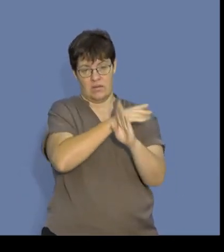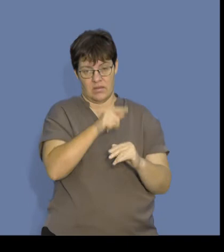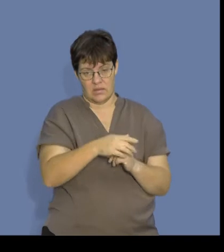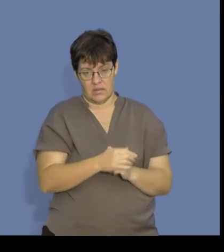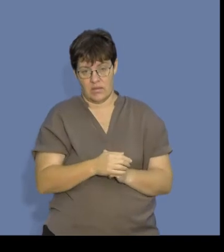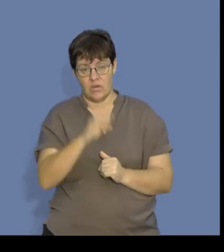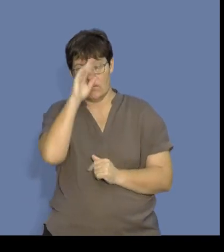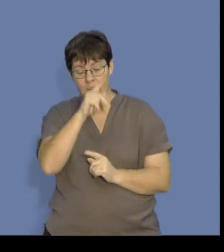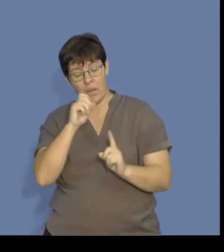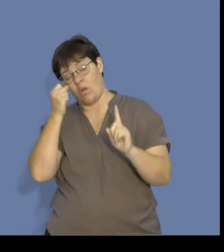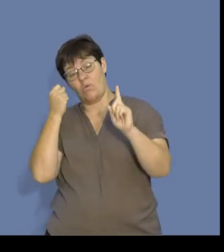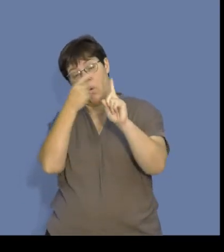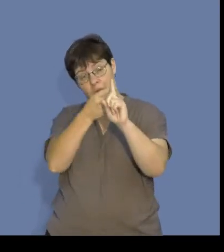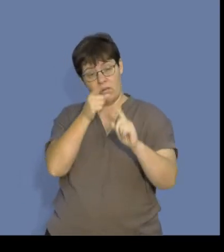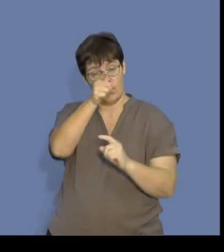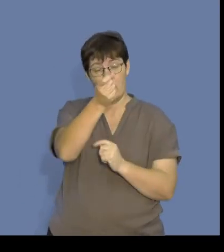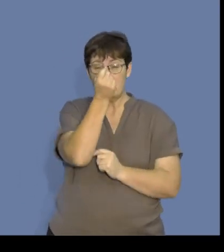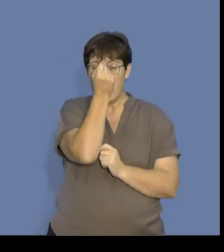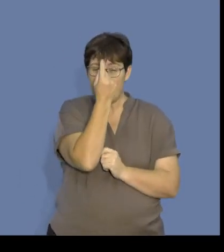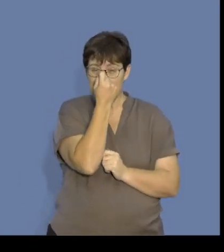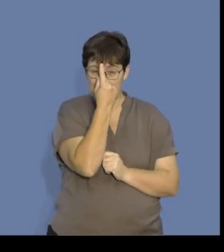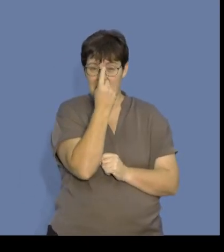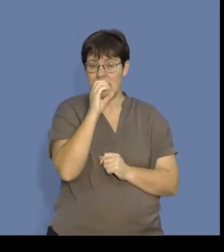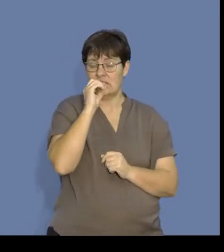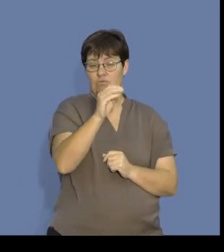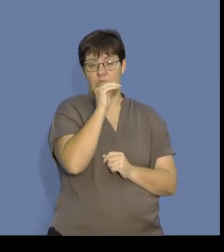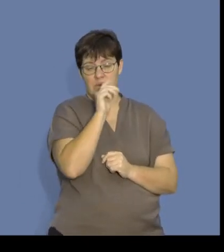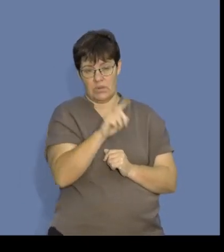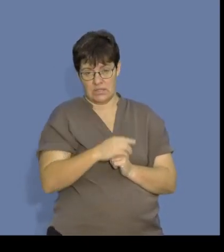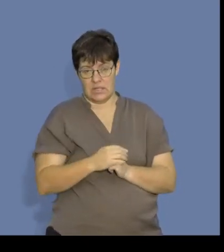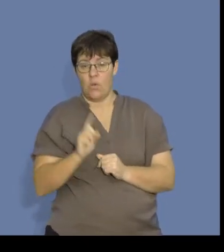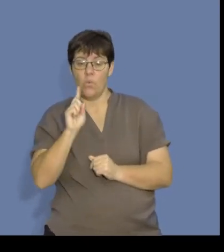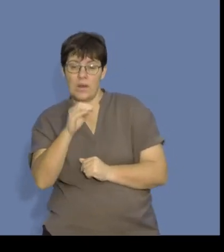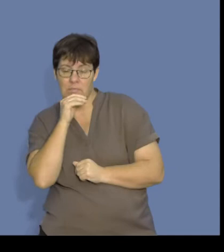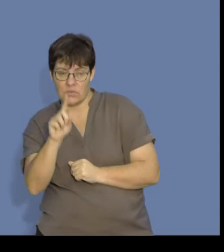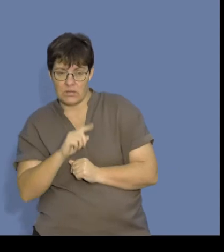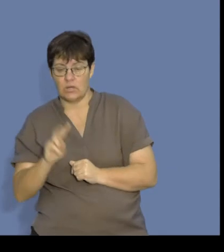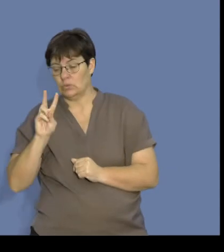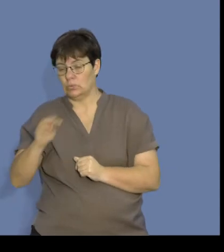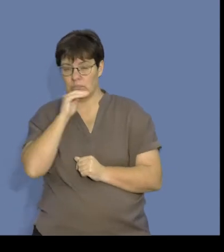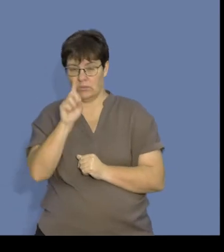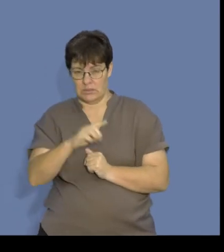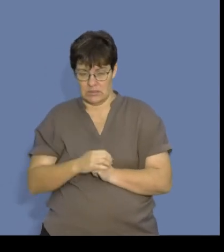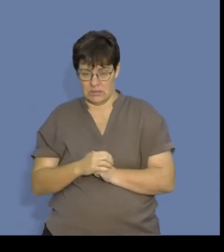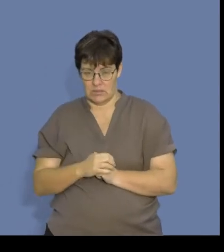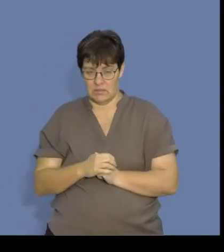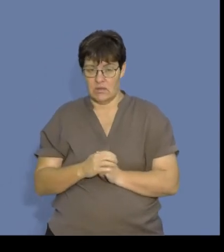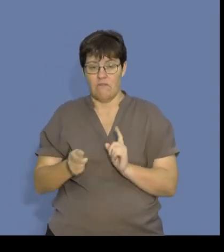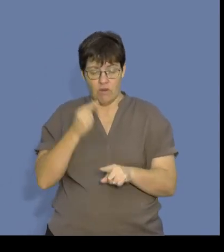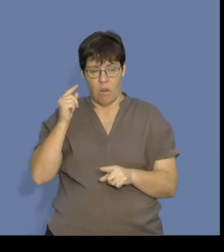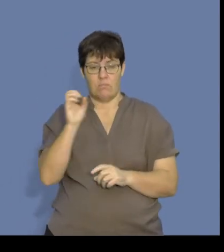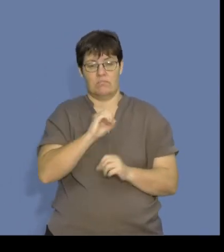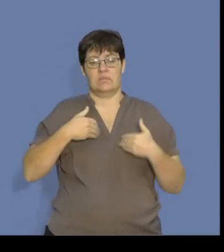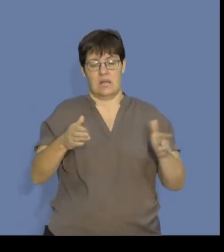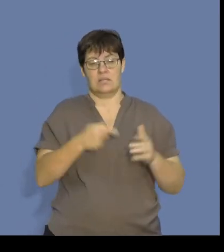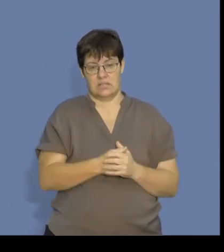on a Cartesian plane. Remember, the goal is to understand what does the 0 mean, what does the 1 mean, what does the 2 mean,